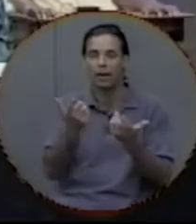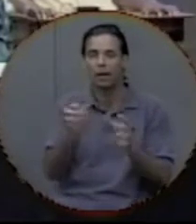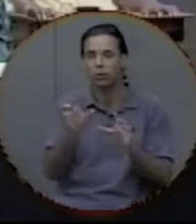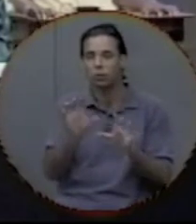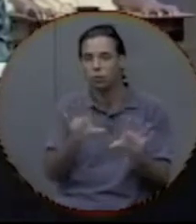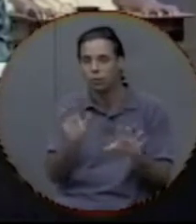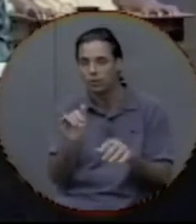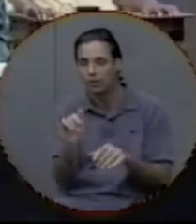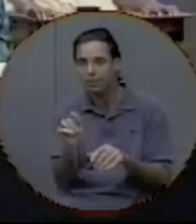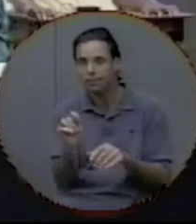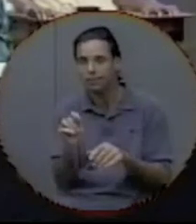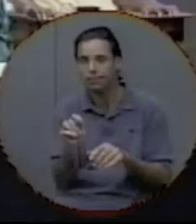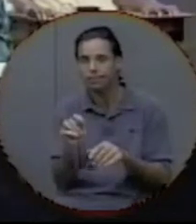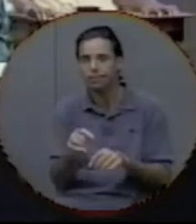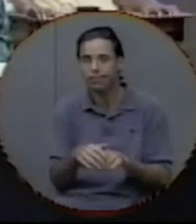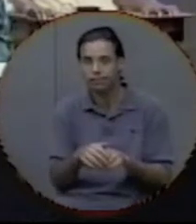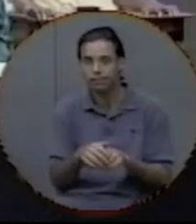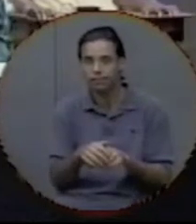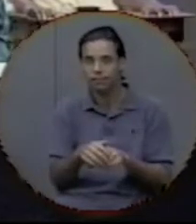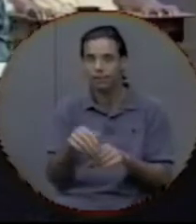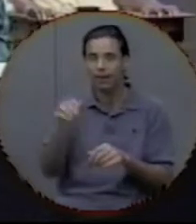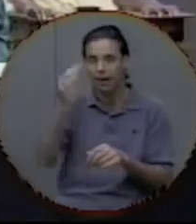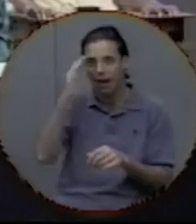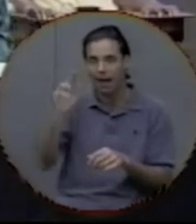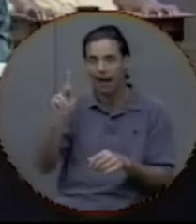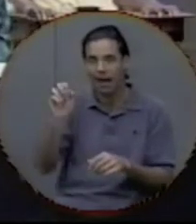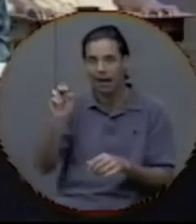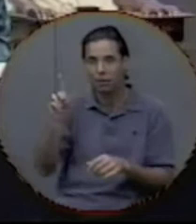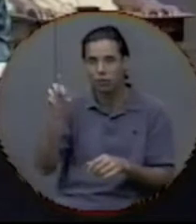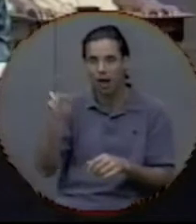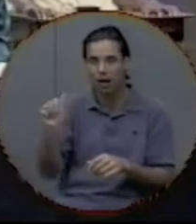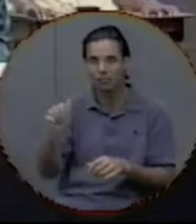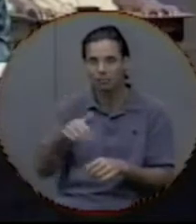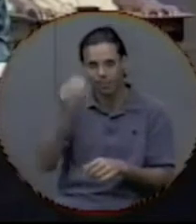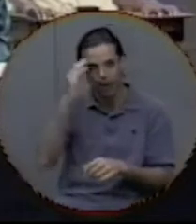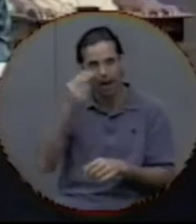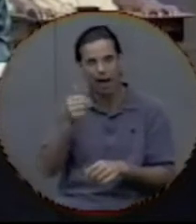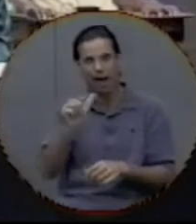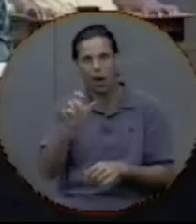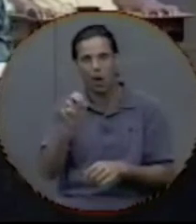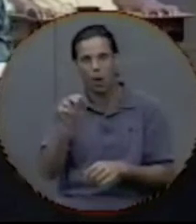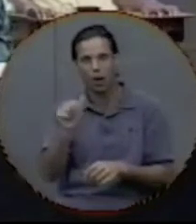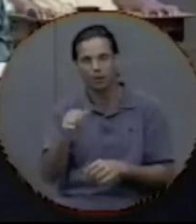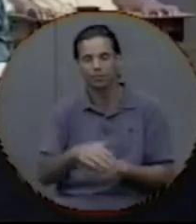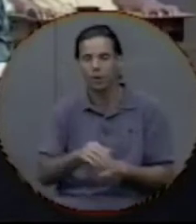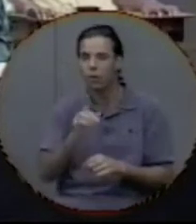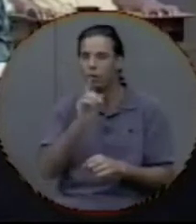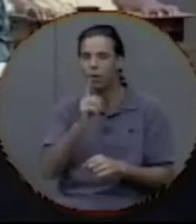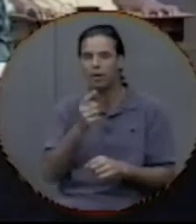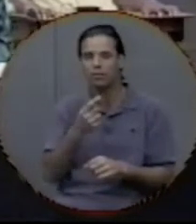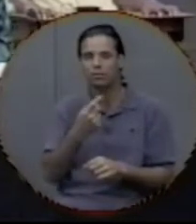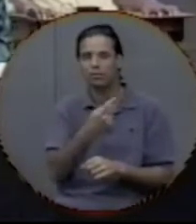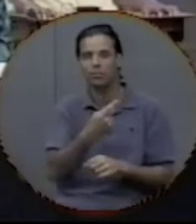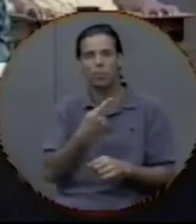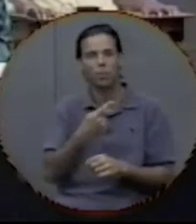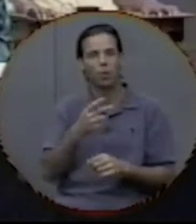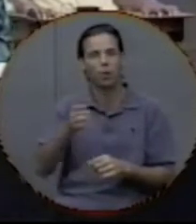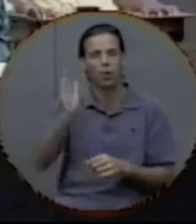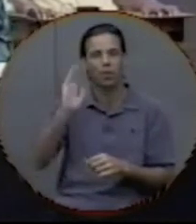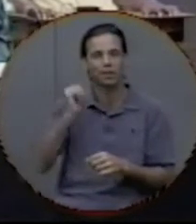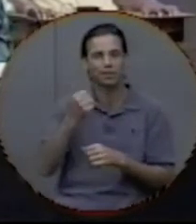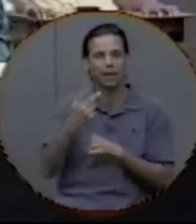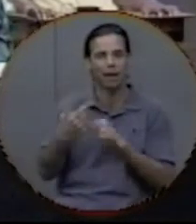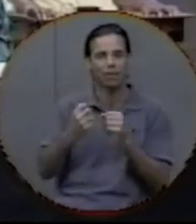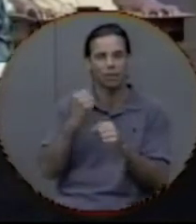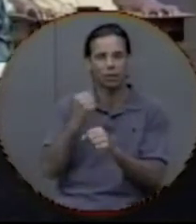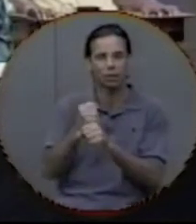it. Hi, Kendra. Hi, Halona. Well, actually, Halona and I go back a couple years. I